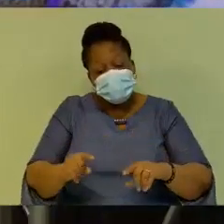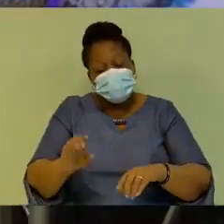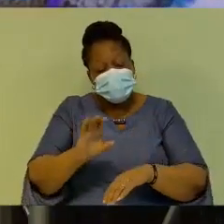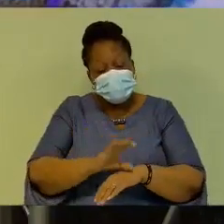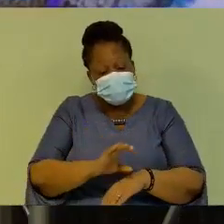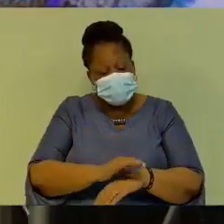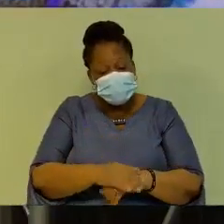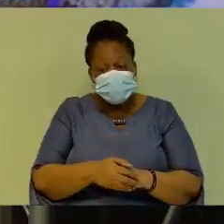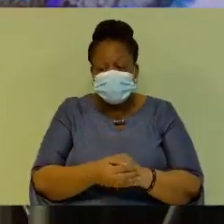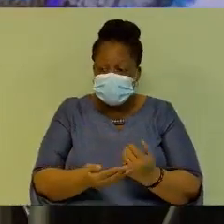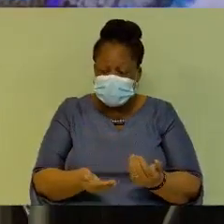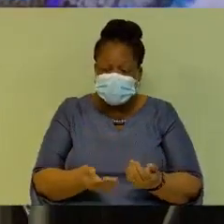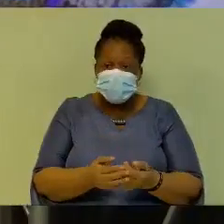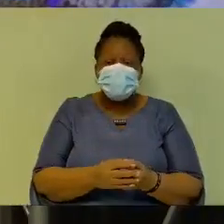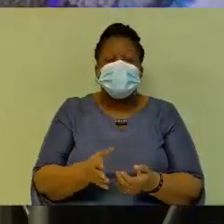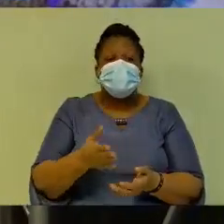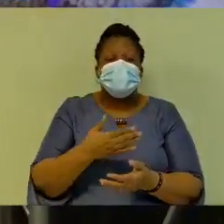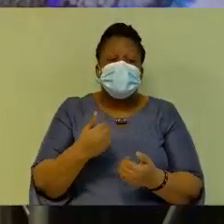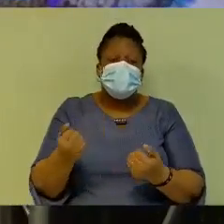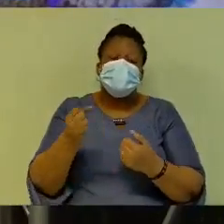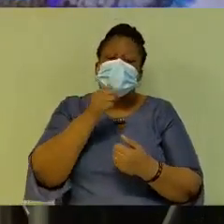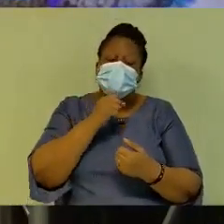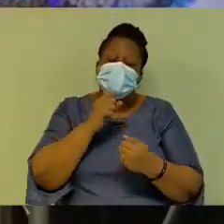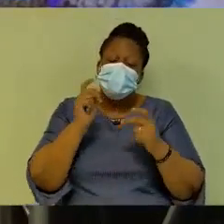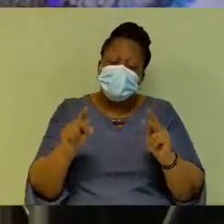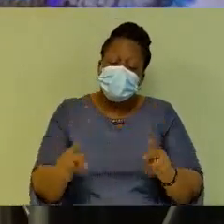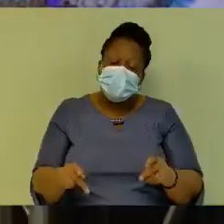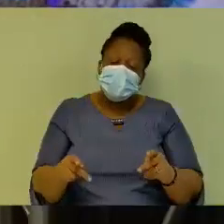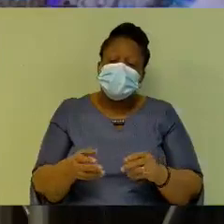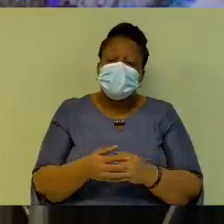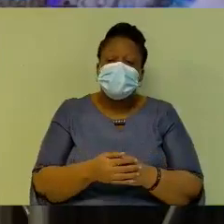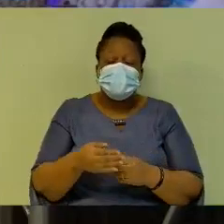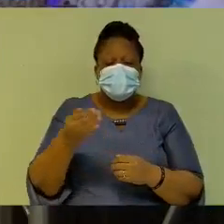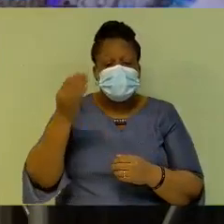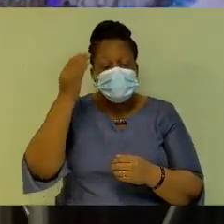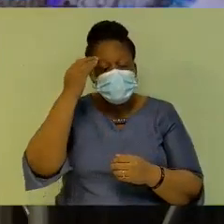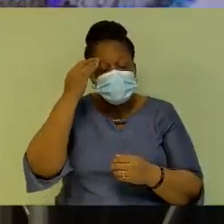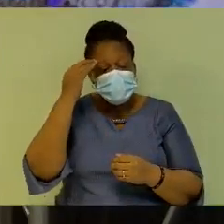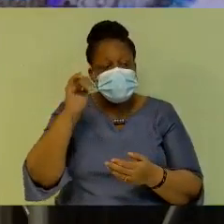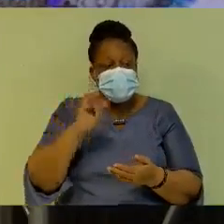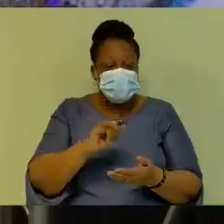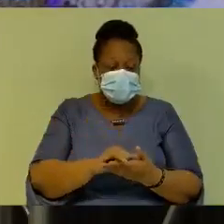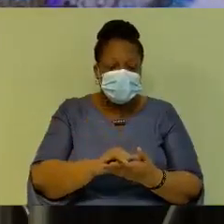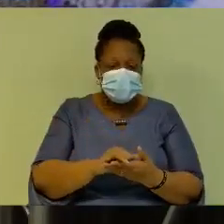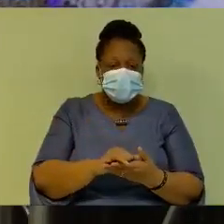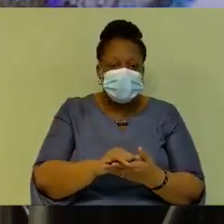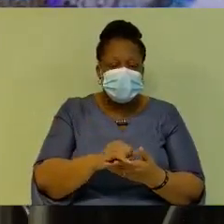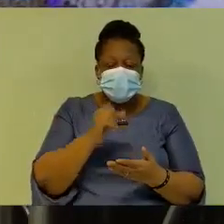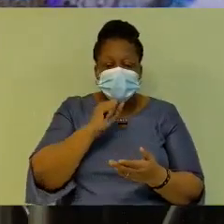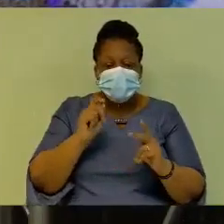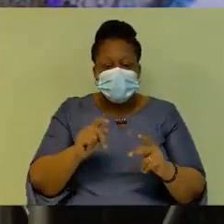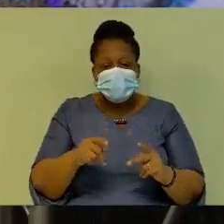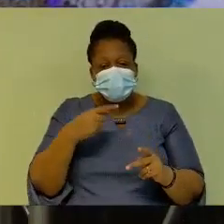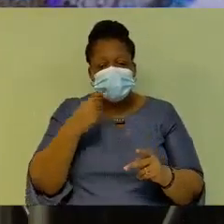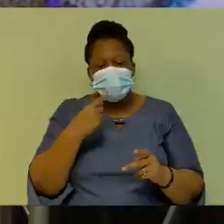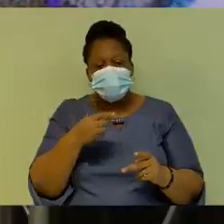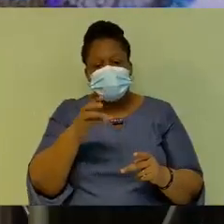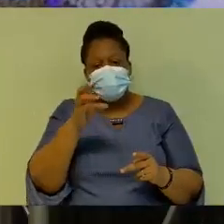the UN classifies an elderly from the age of 60, we know that now the 60s and the 60 is the new